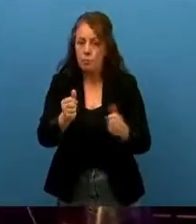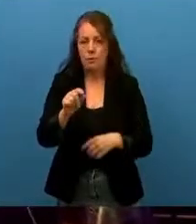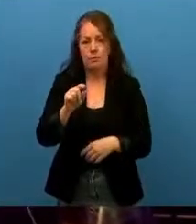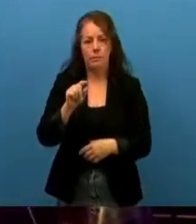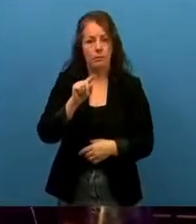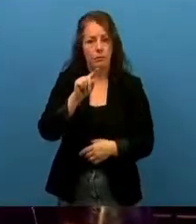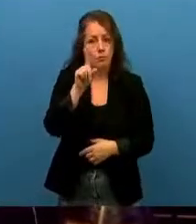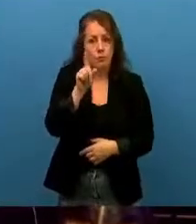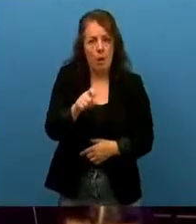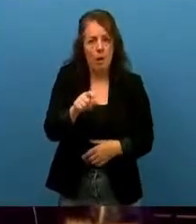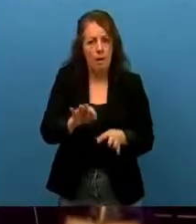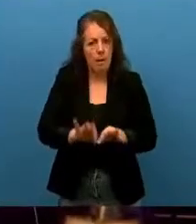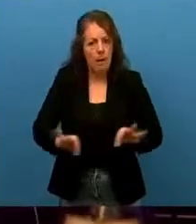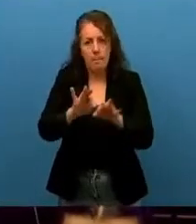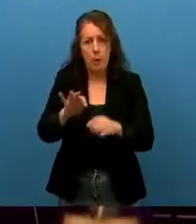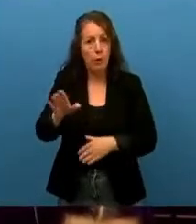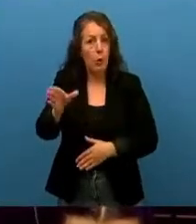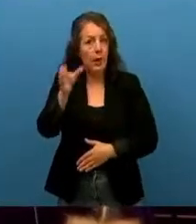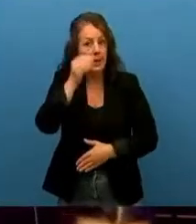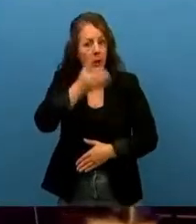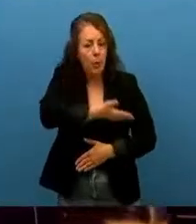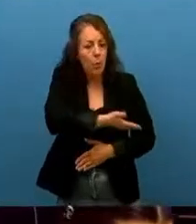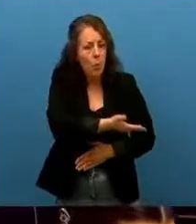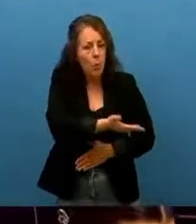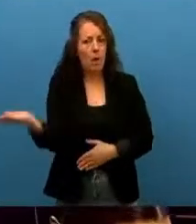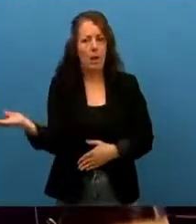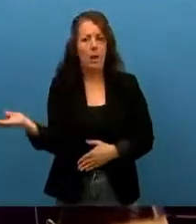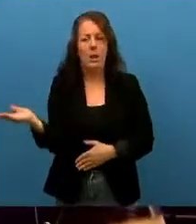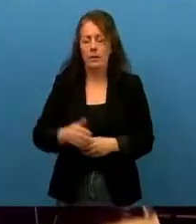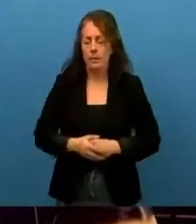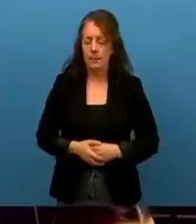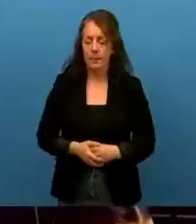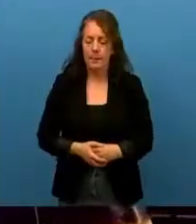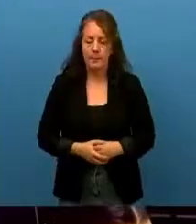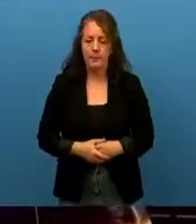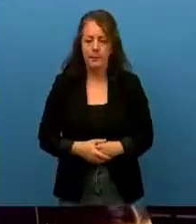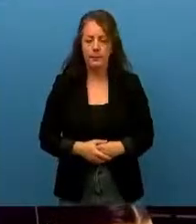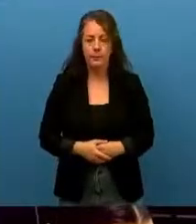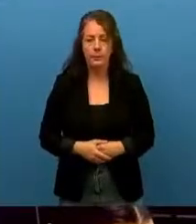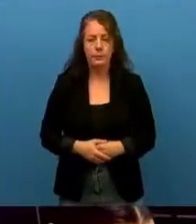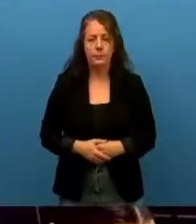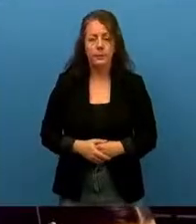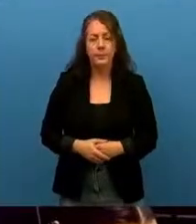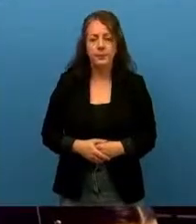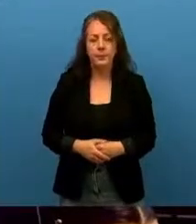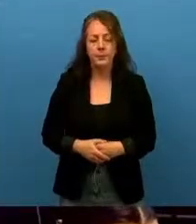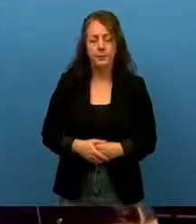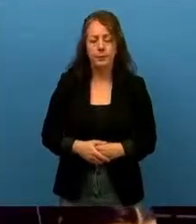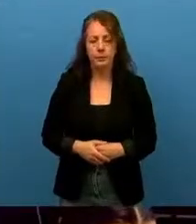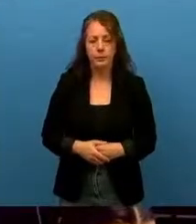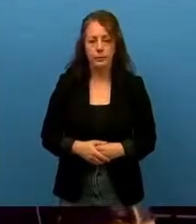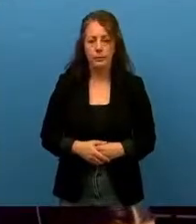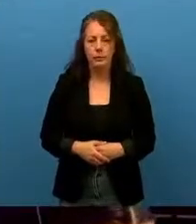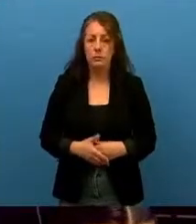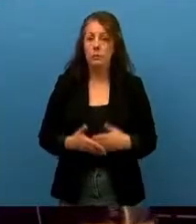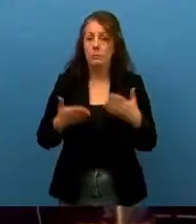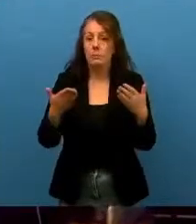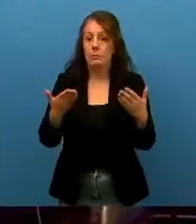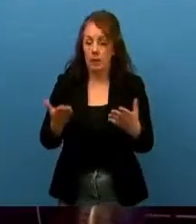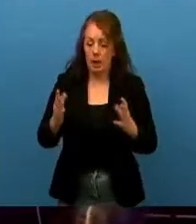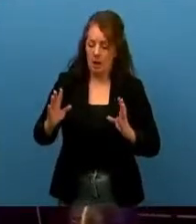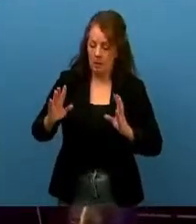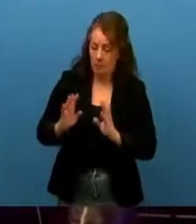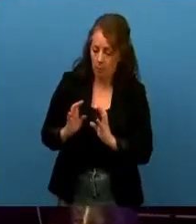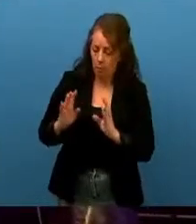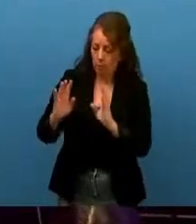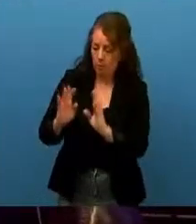that all voices are heard. It's important to continue to maintain those spaces in